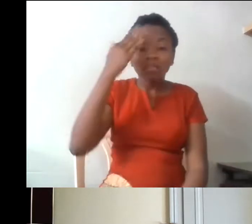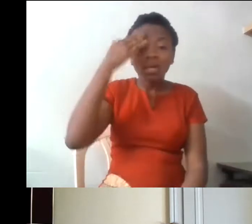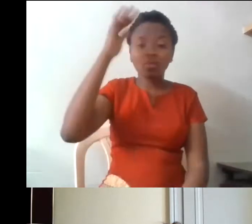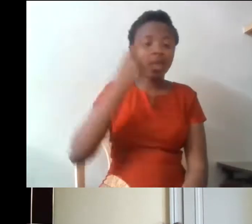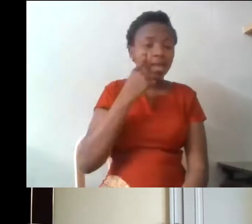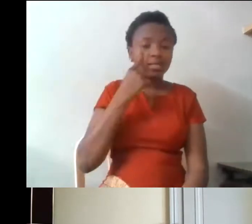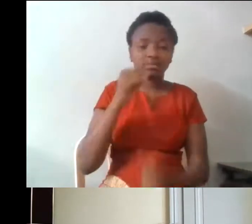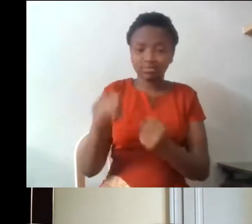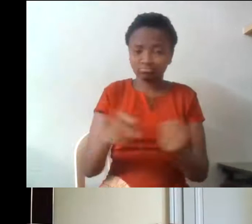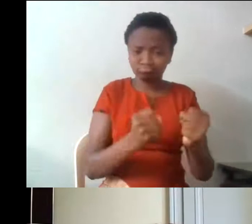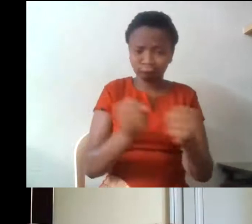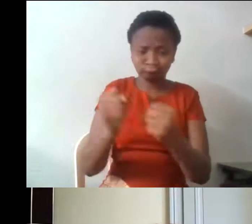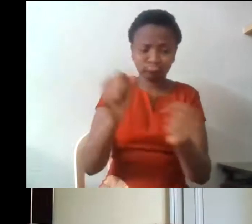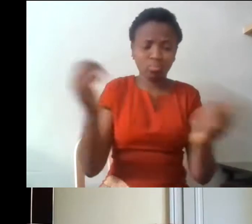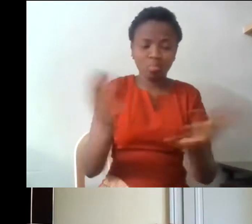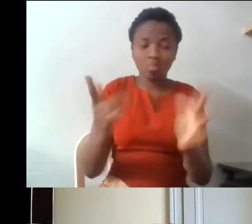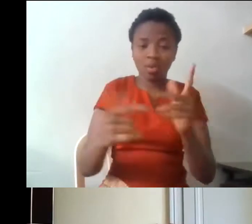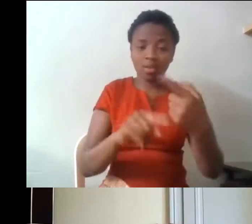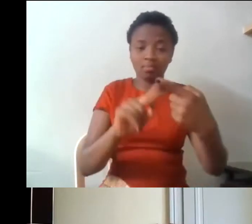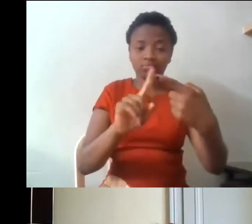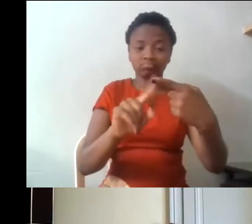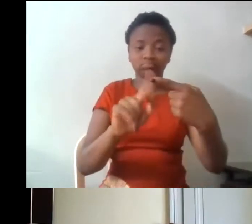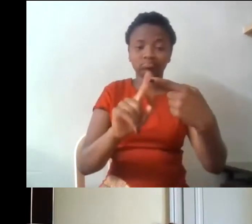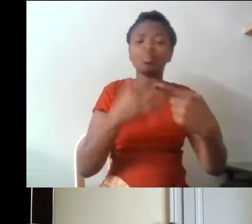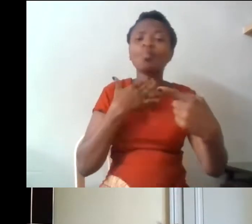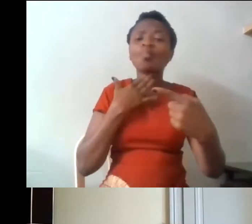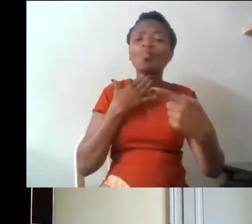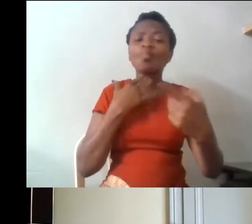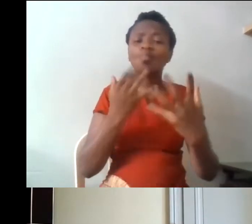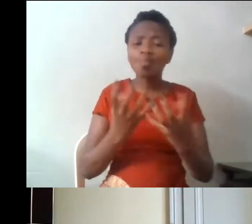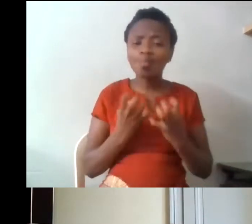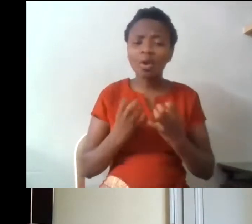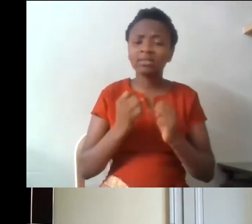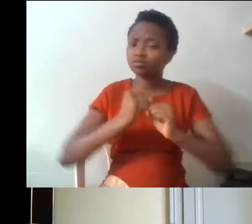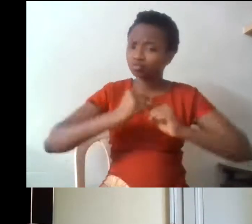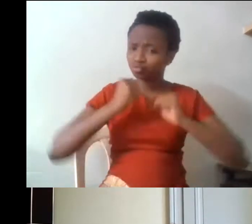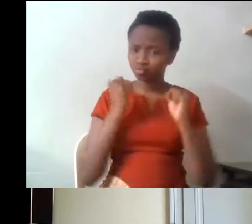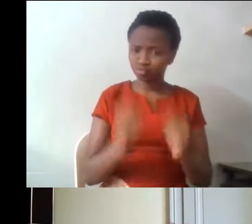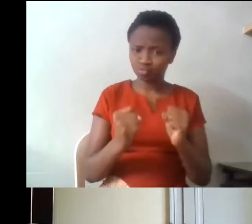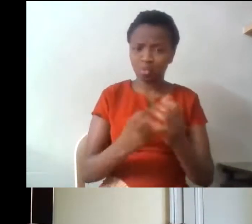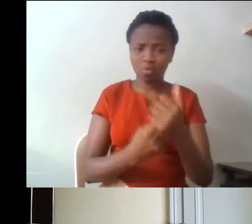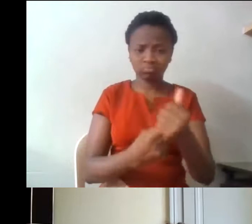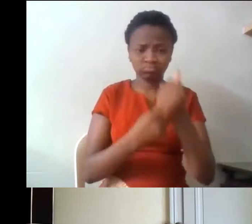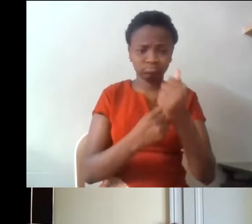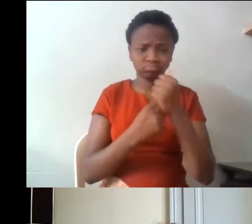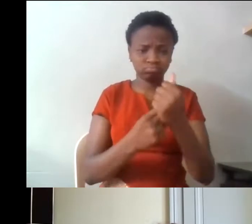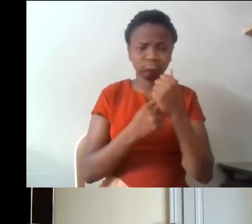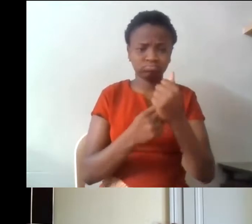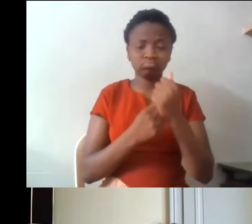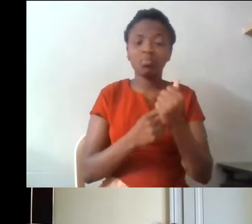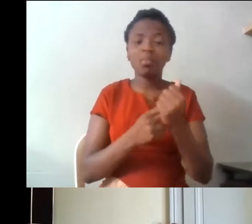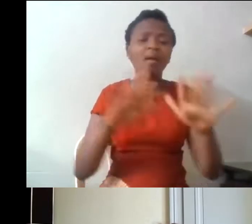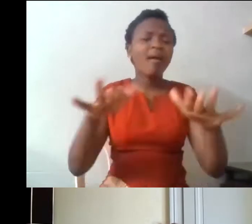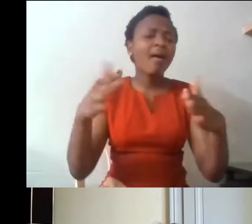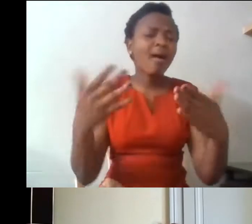The first is pursuing strong and equal partnerships through a localization agenda. And